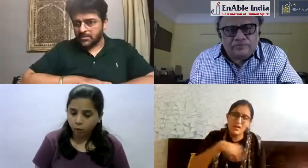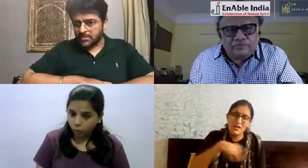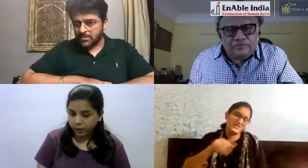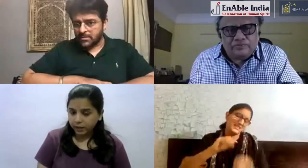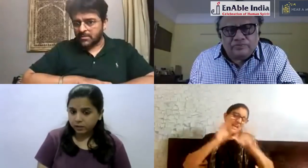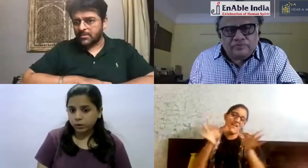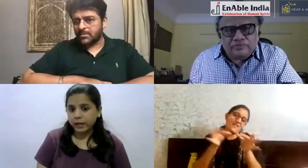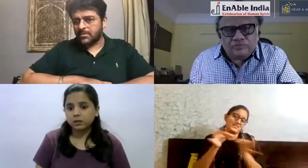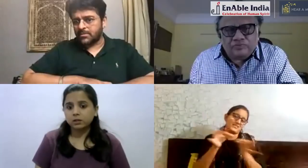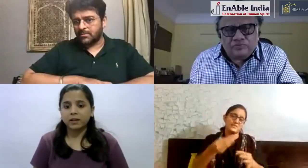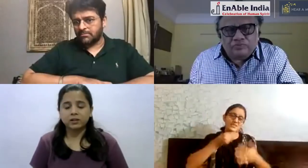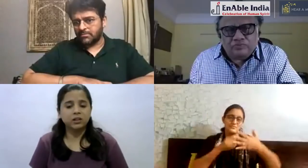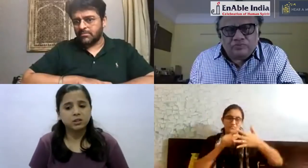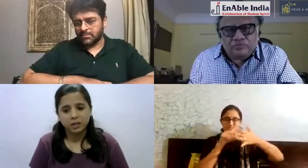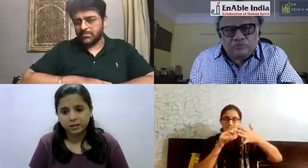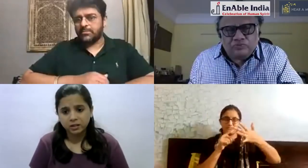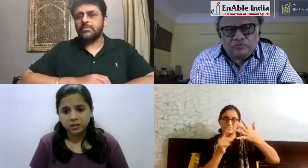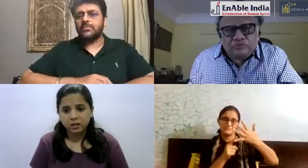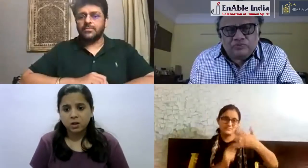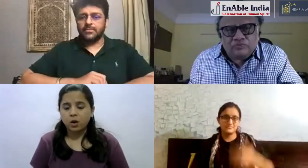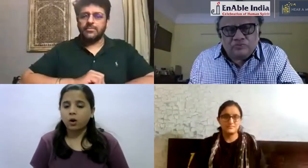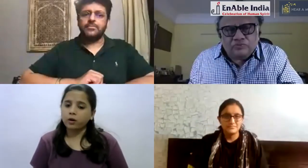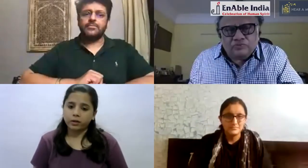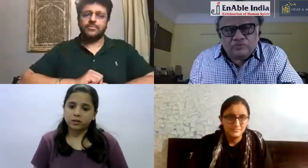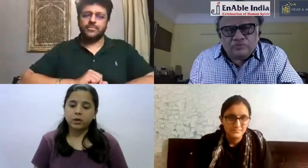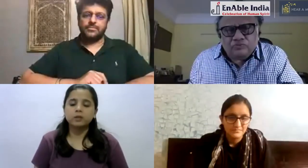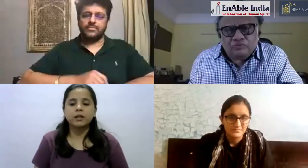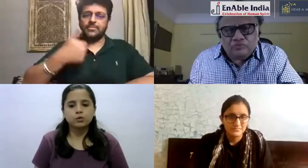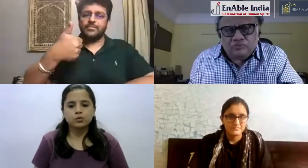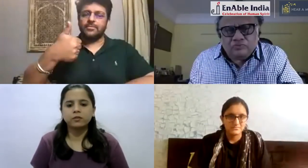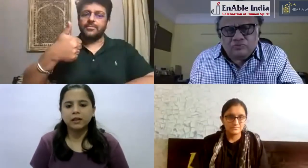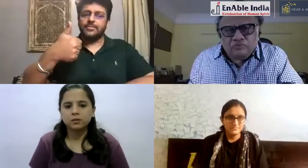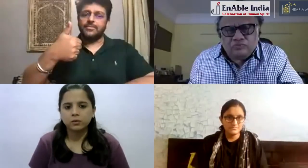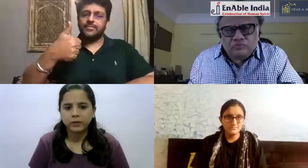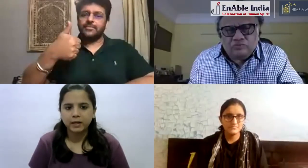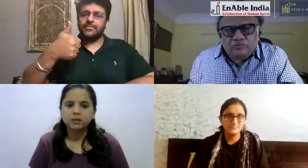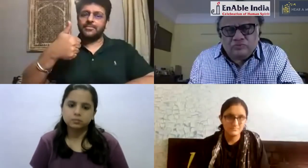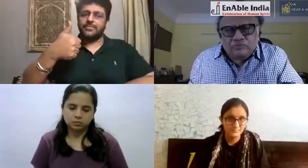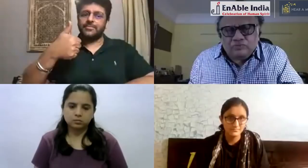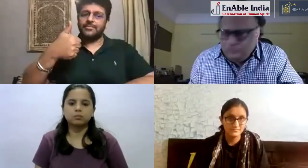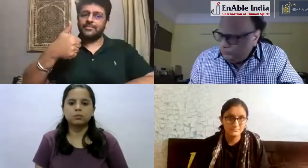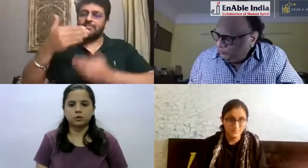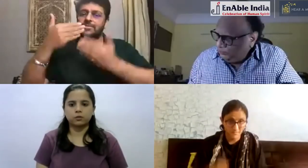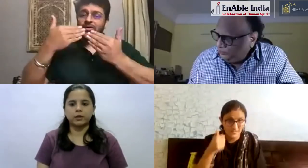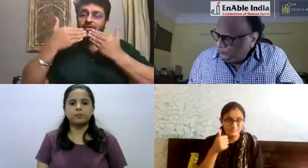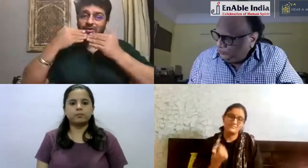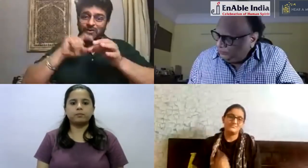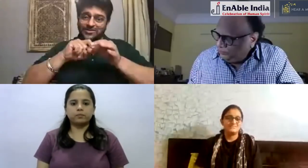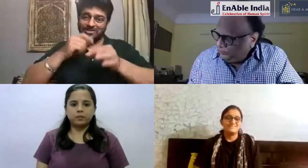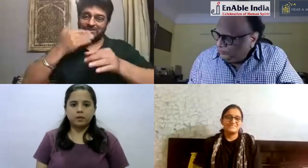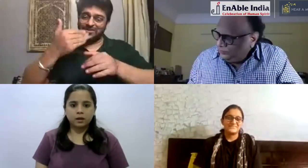is it okay to get the vaccination done or not? Because I usually feel weak most